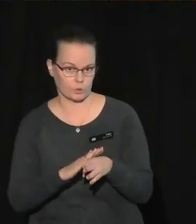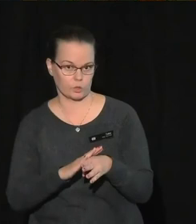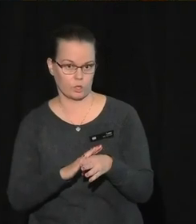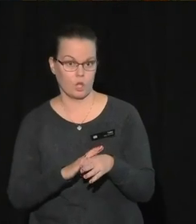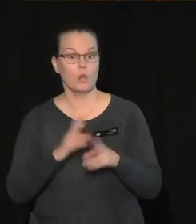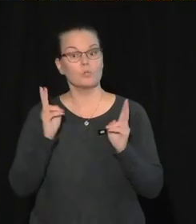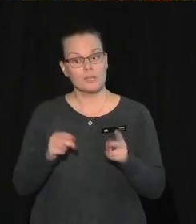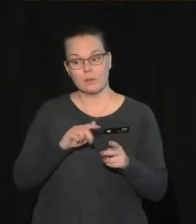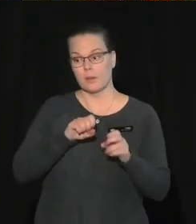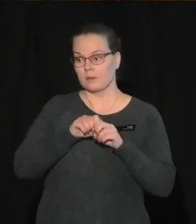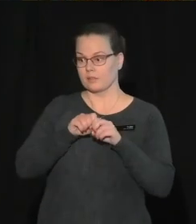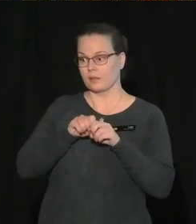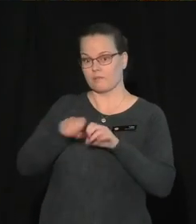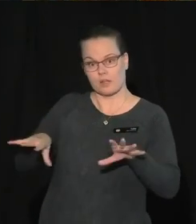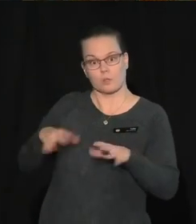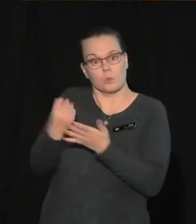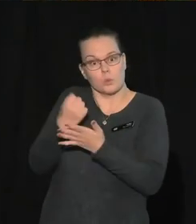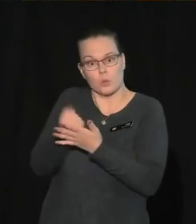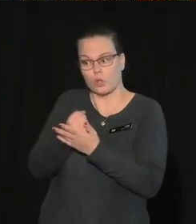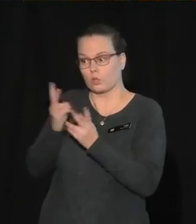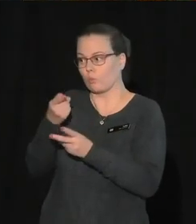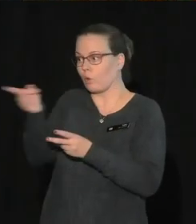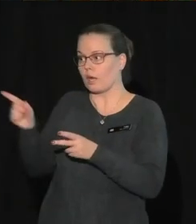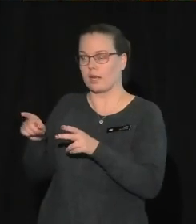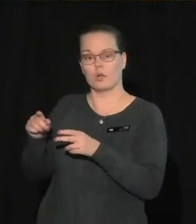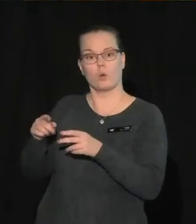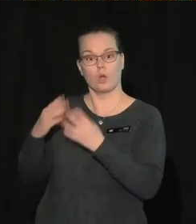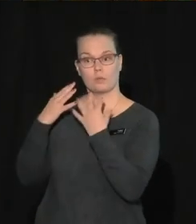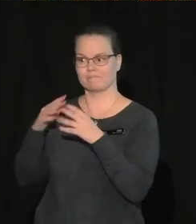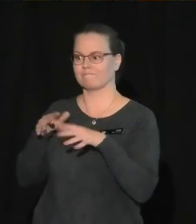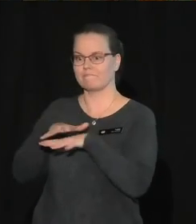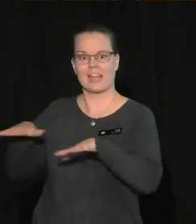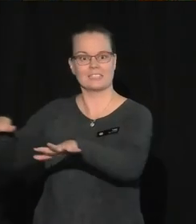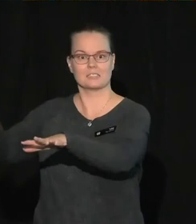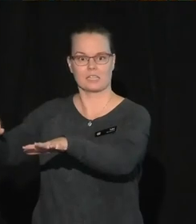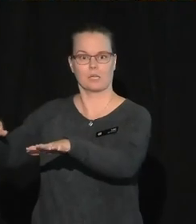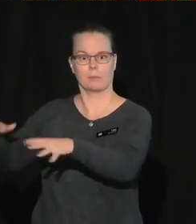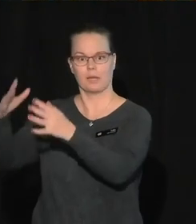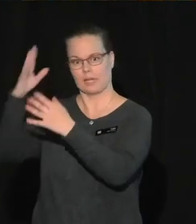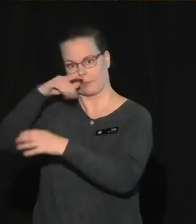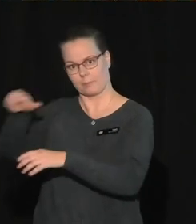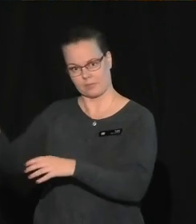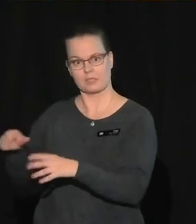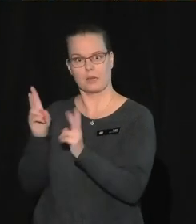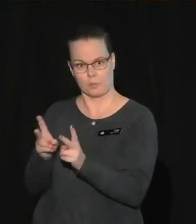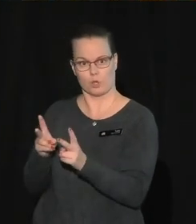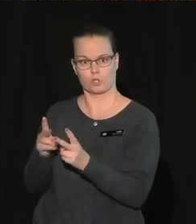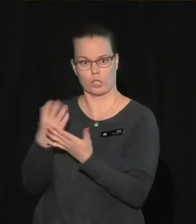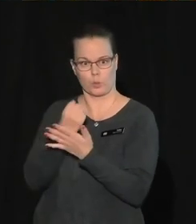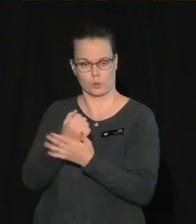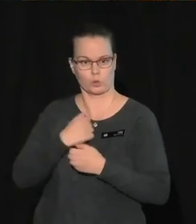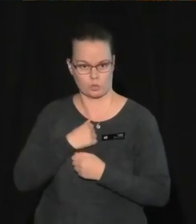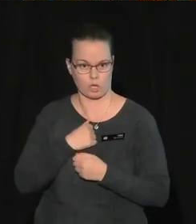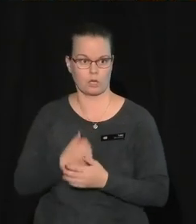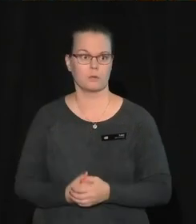benefit also the large part of the population. Let's remember that the requirements of accessibility that